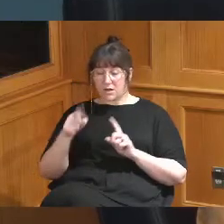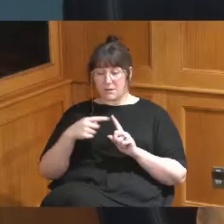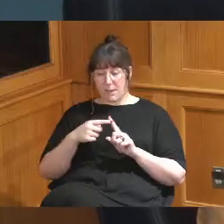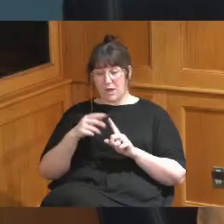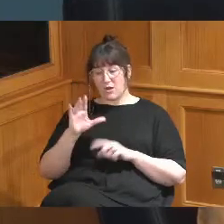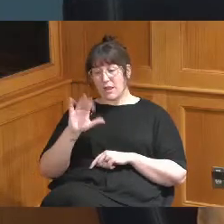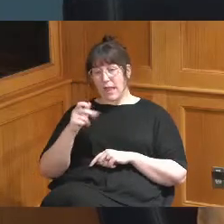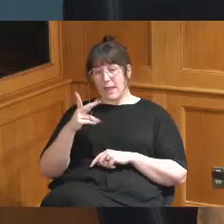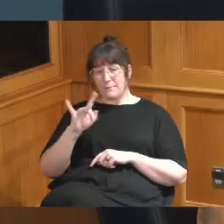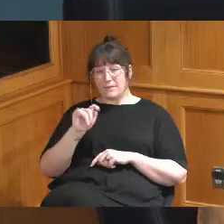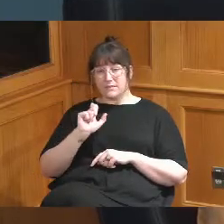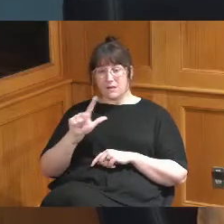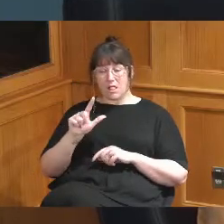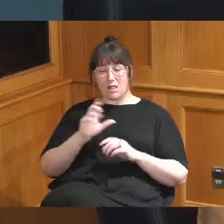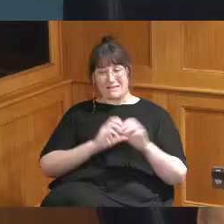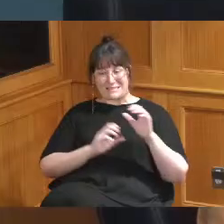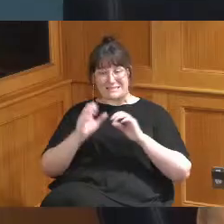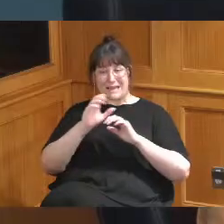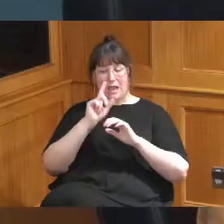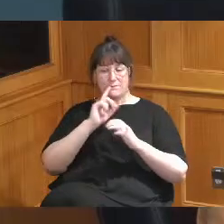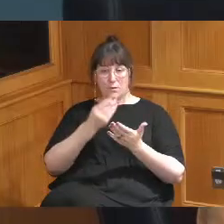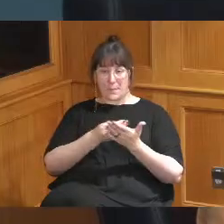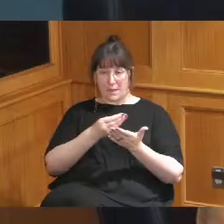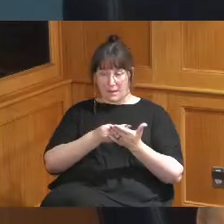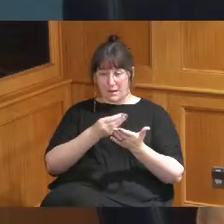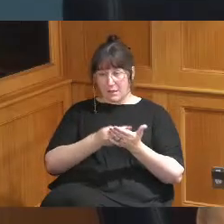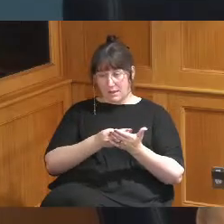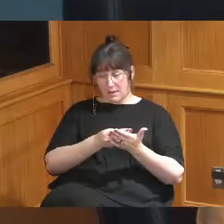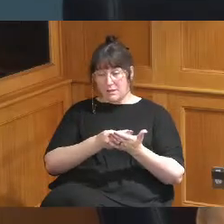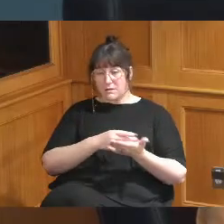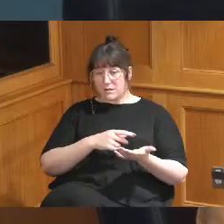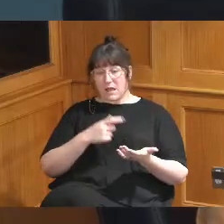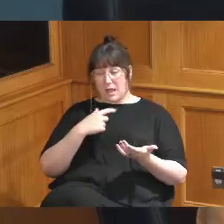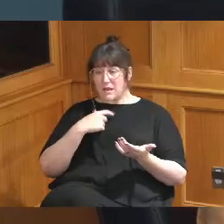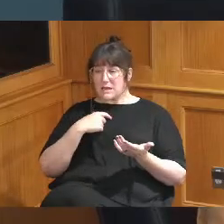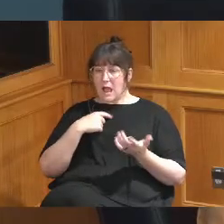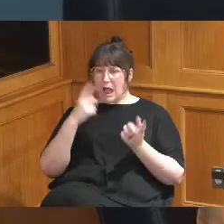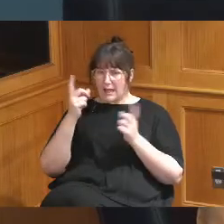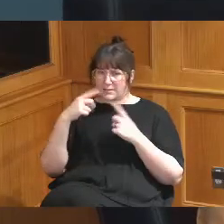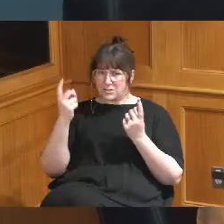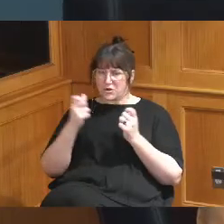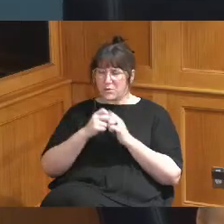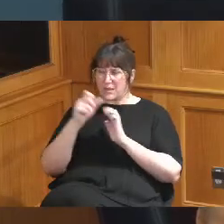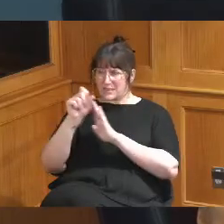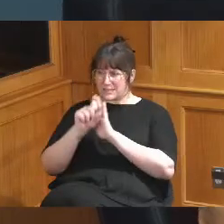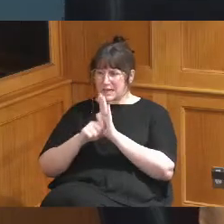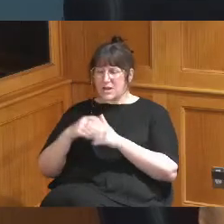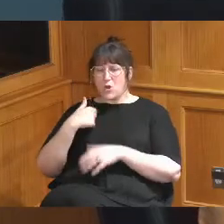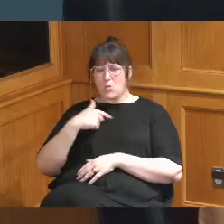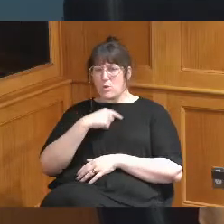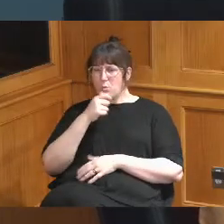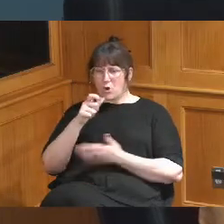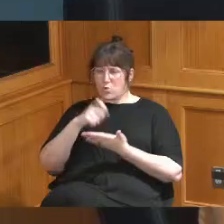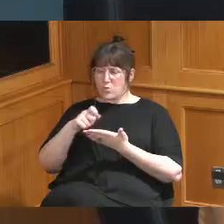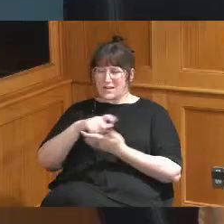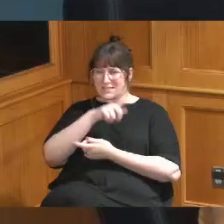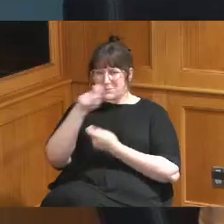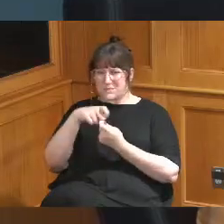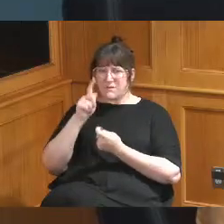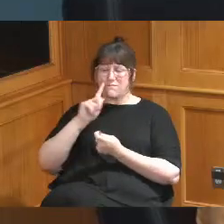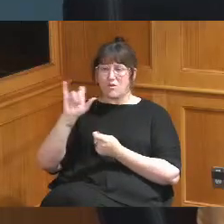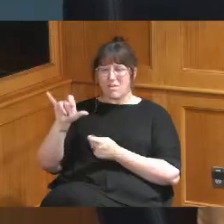stack. I will respectfully disagree about the state and say that while we weren't written in specifically to the